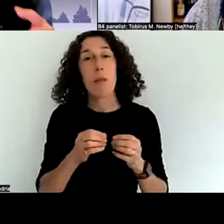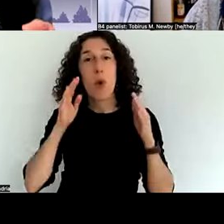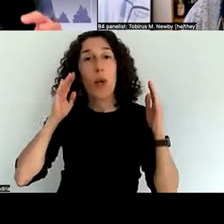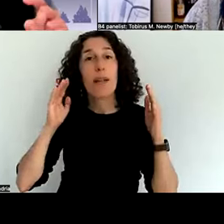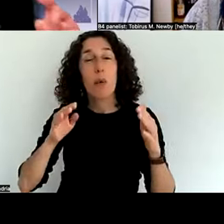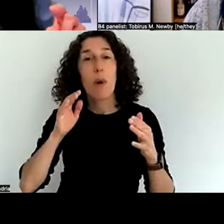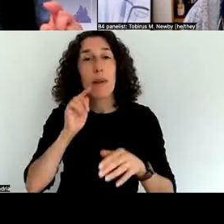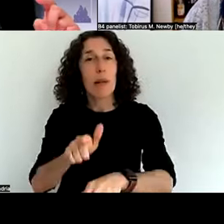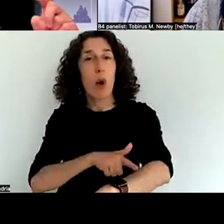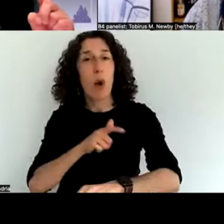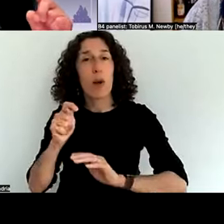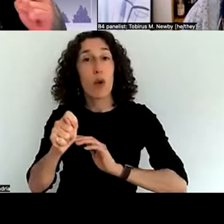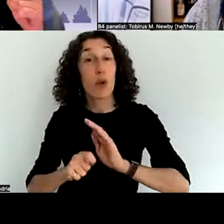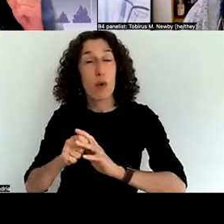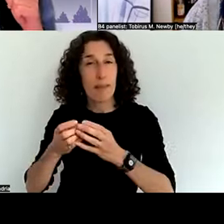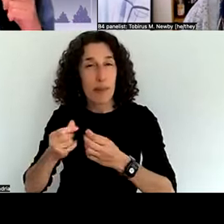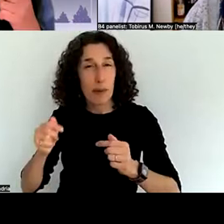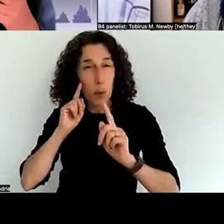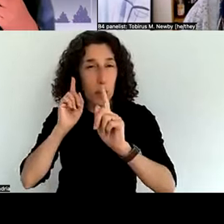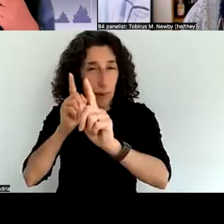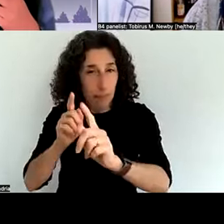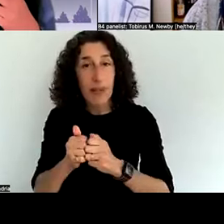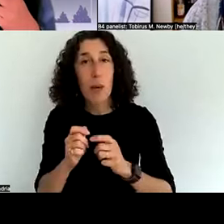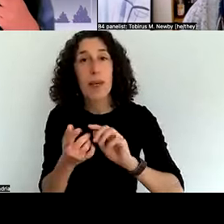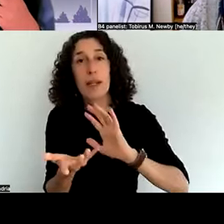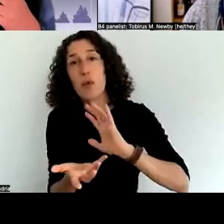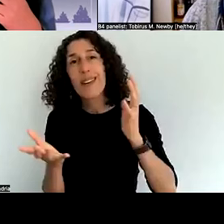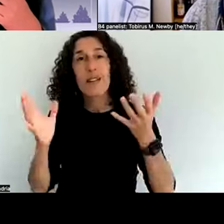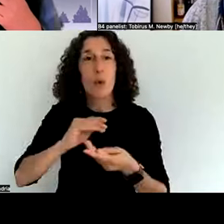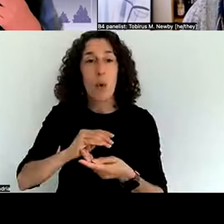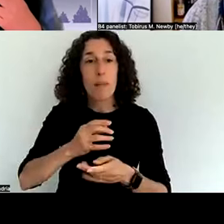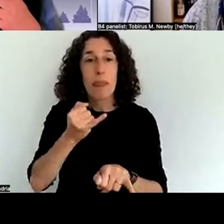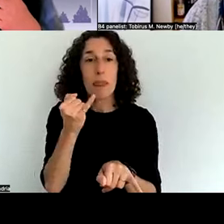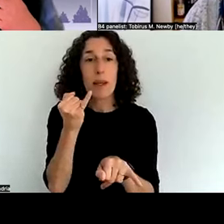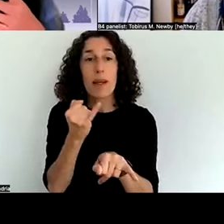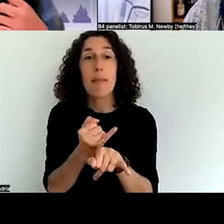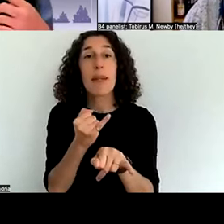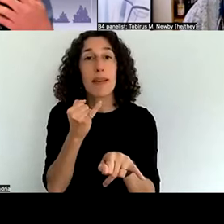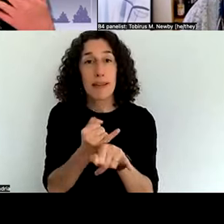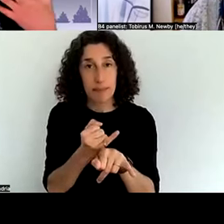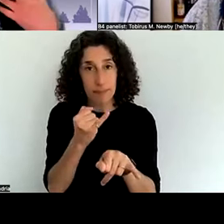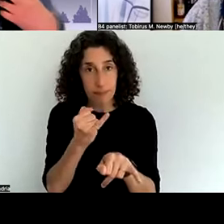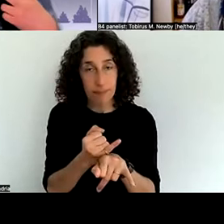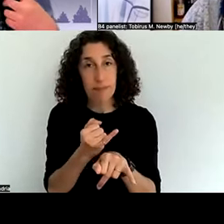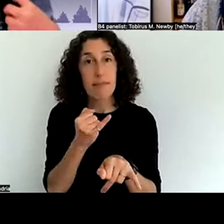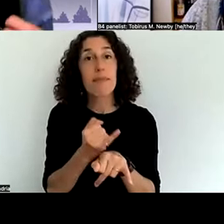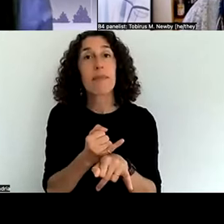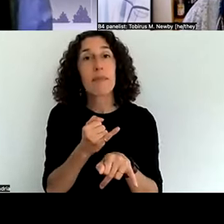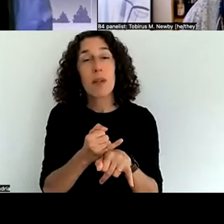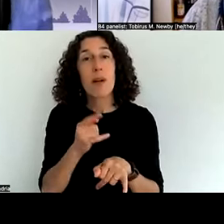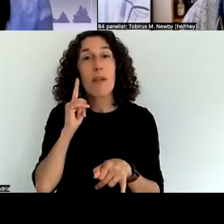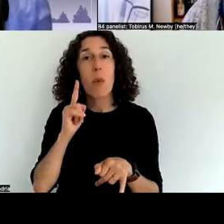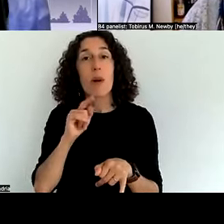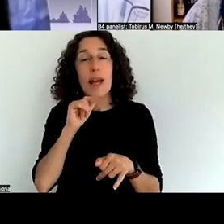to transform the campus in a more long-term way? And I guess by the nature of the